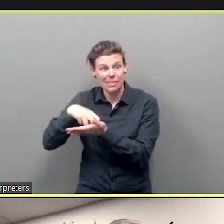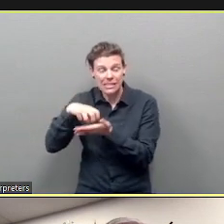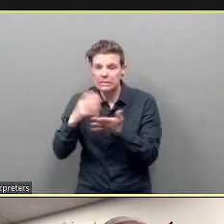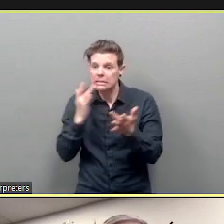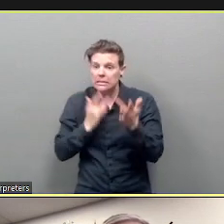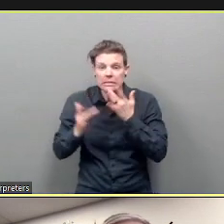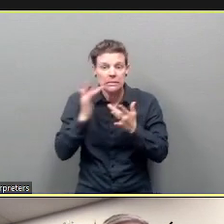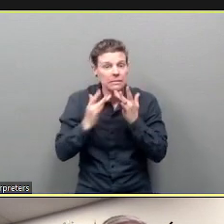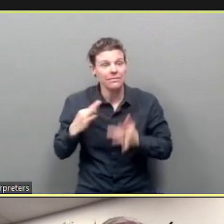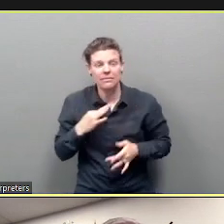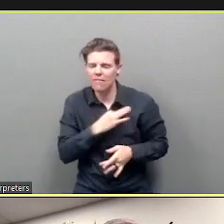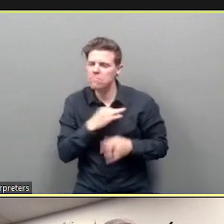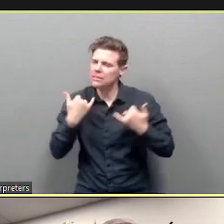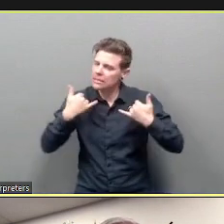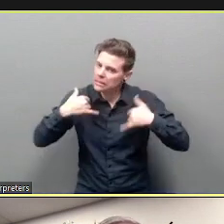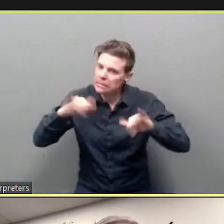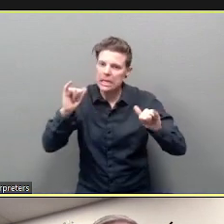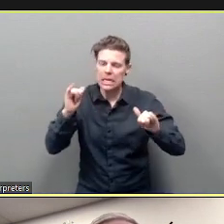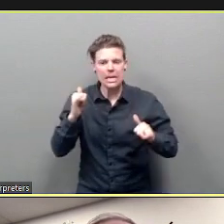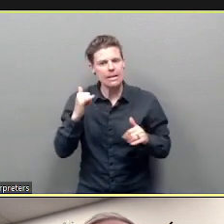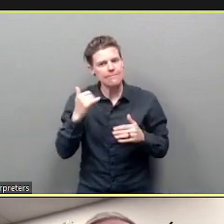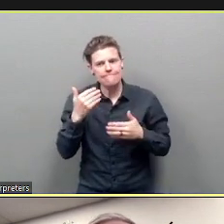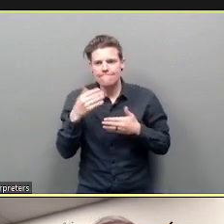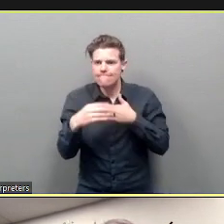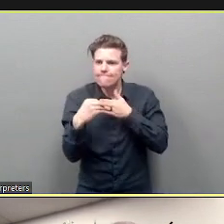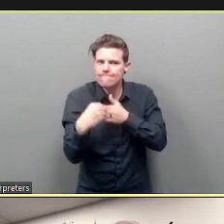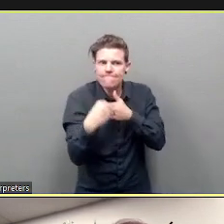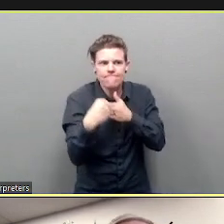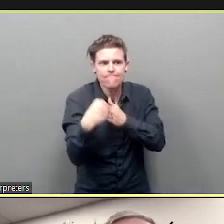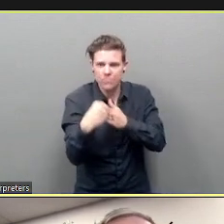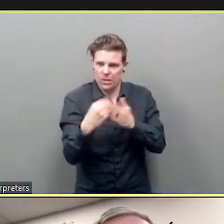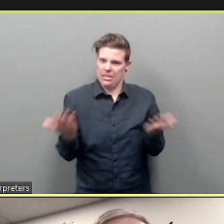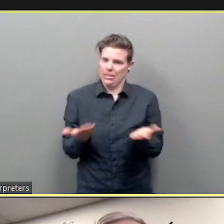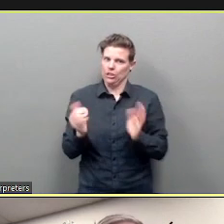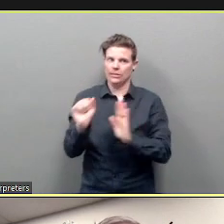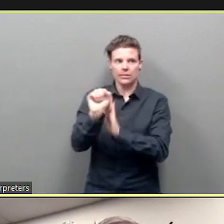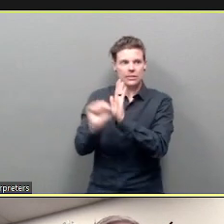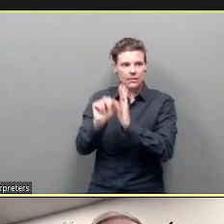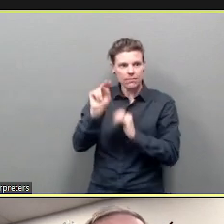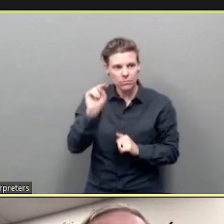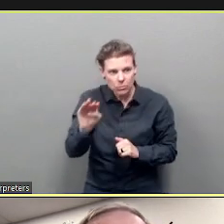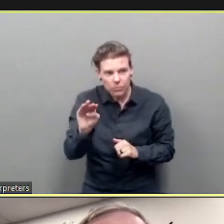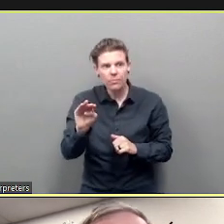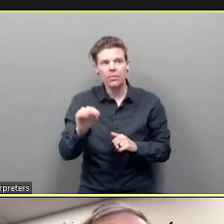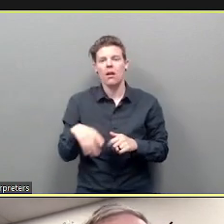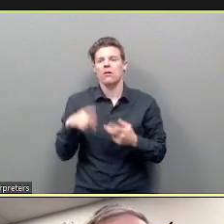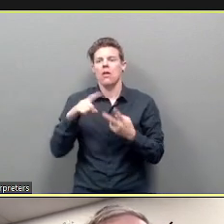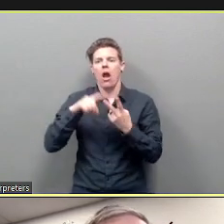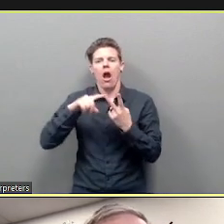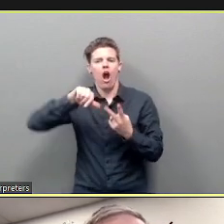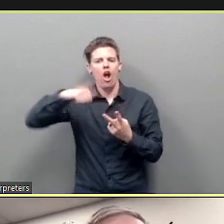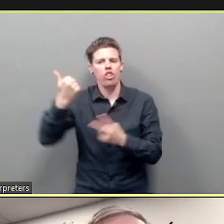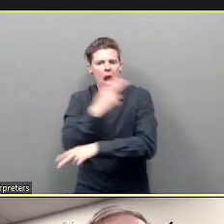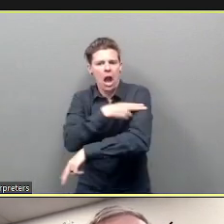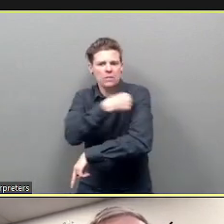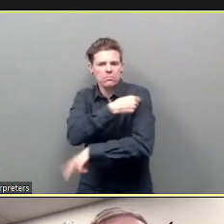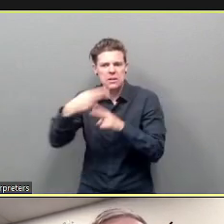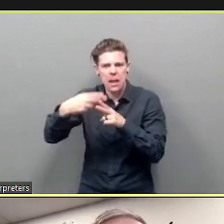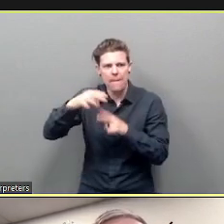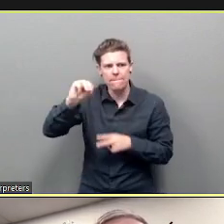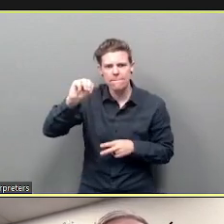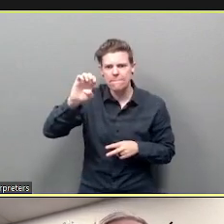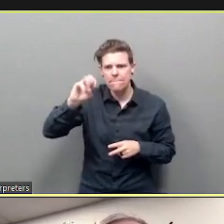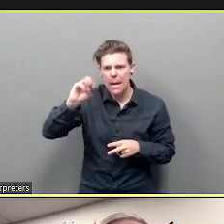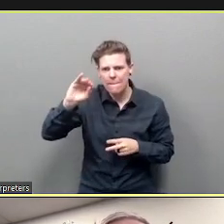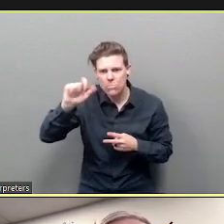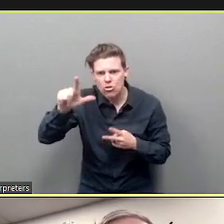Memorial, Norlea, many of these hospitals always on the list. and Gallup Indian Medical Center. Thanks to our friends there